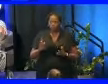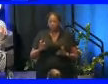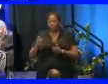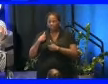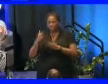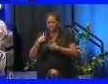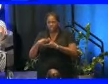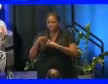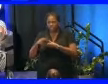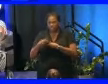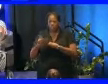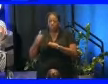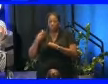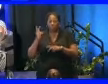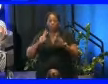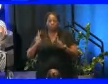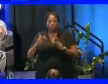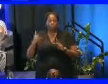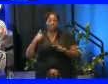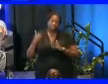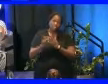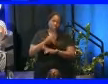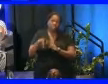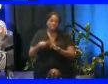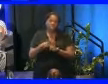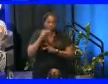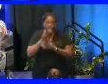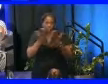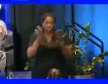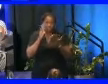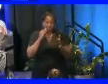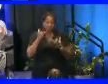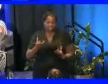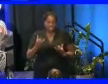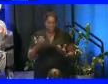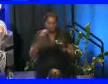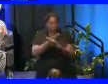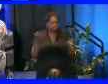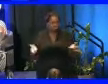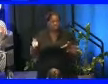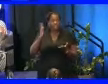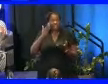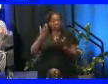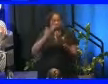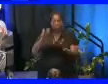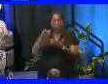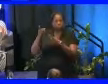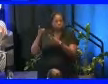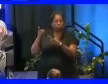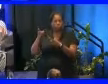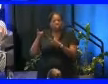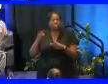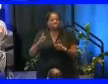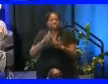veterans and been out there. We have those, but we have a new type of homelessness. And I'm just here to let you know that, God is good, man. And it